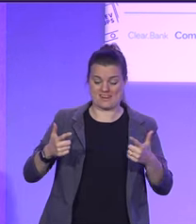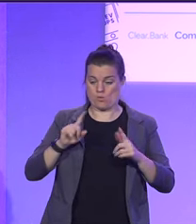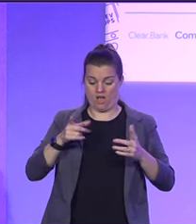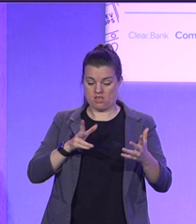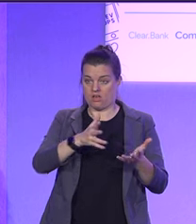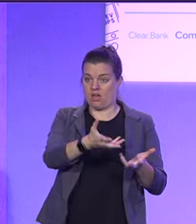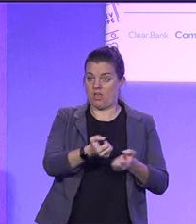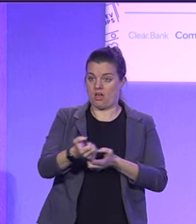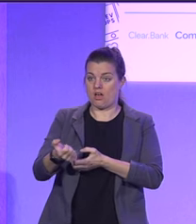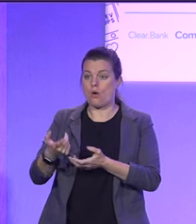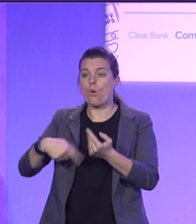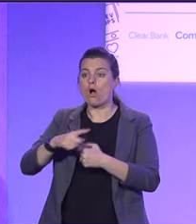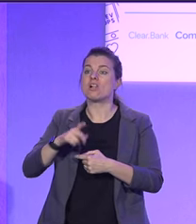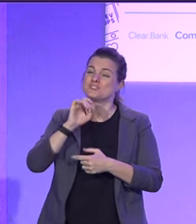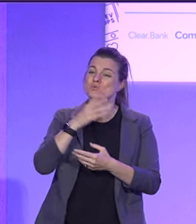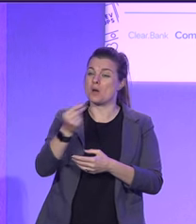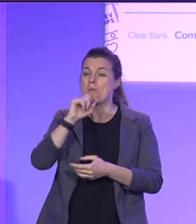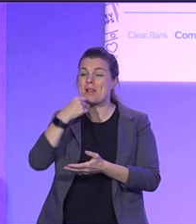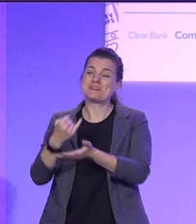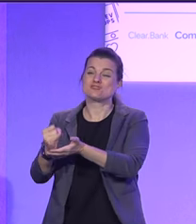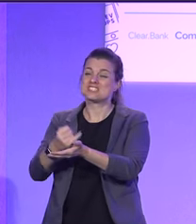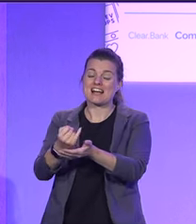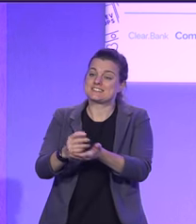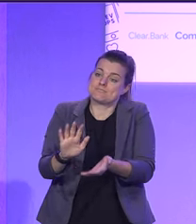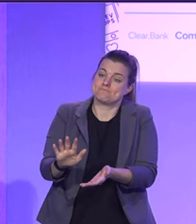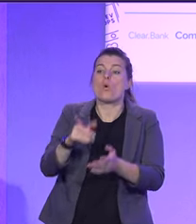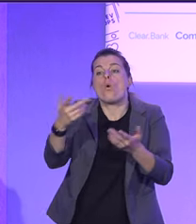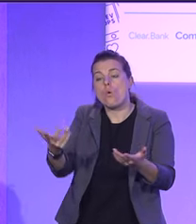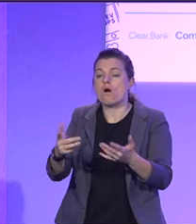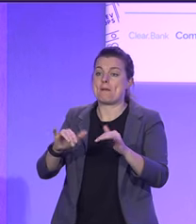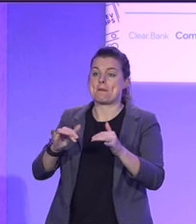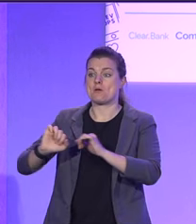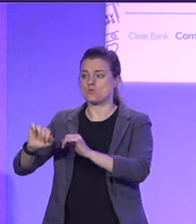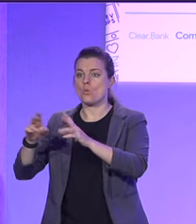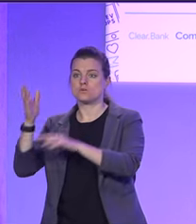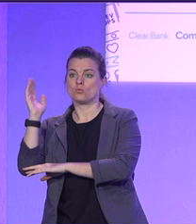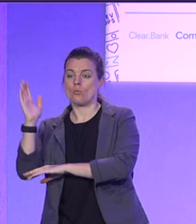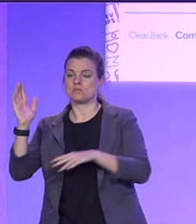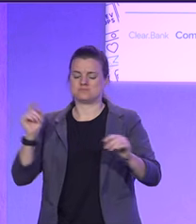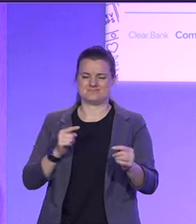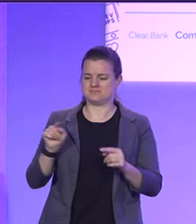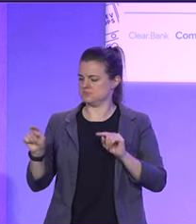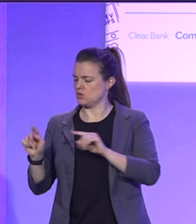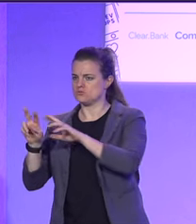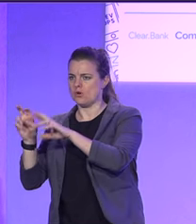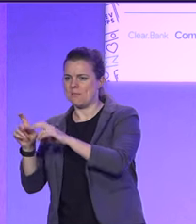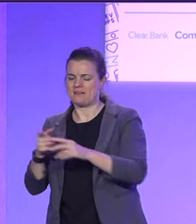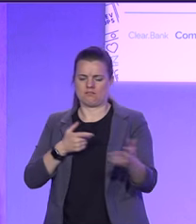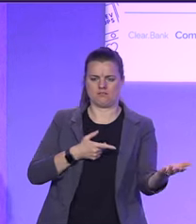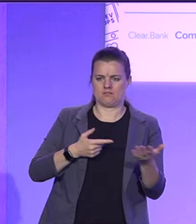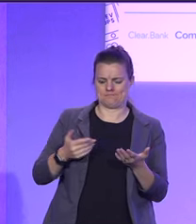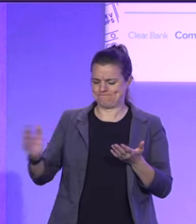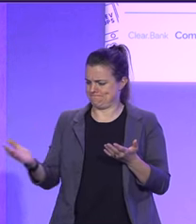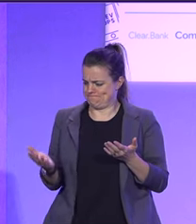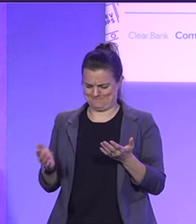if you're speaking about a hot topic, chances are a lot of people have submitted a similar talk, and conference or CFP committees have to make the hard choice of choosing